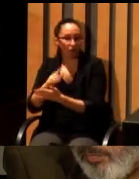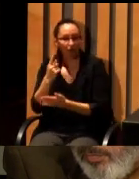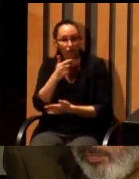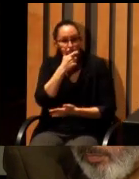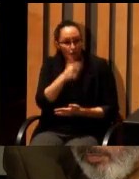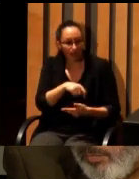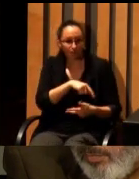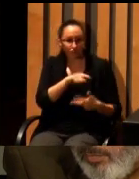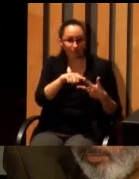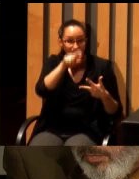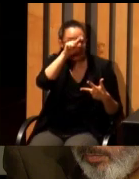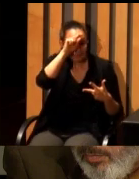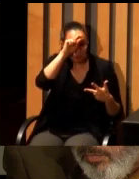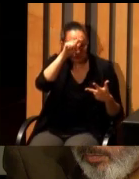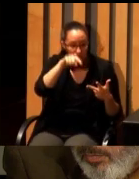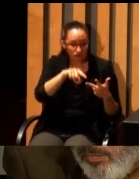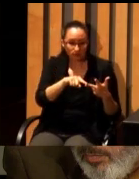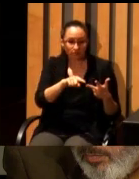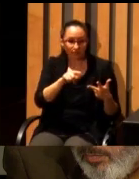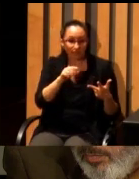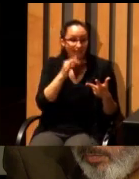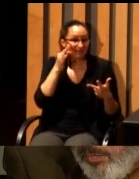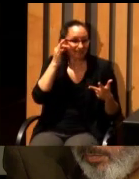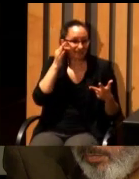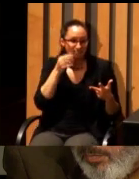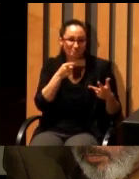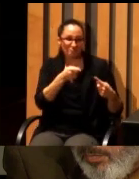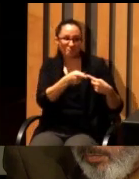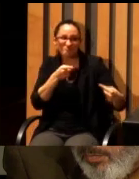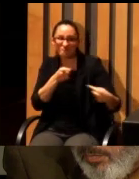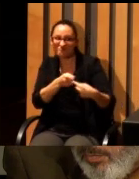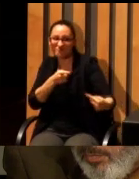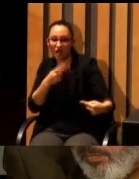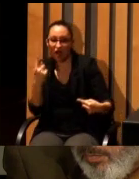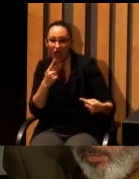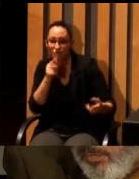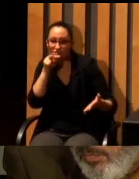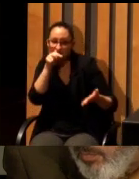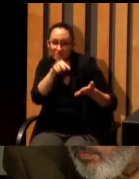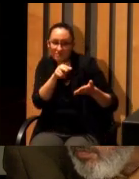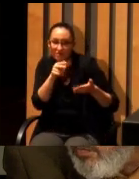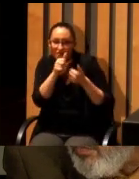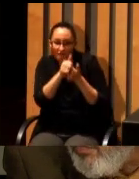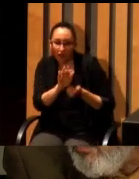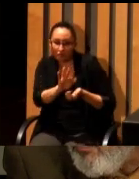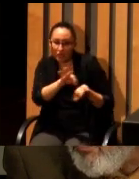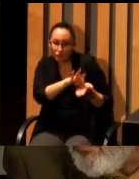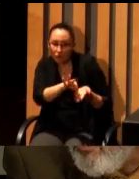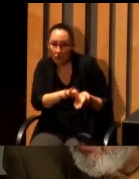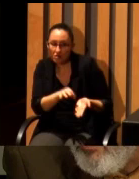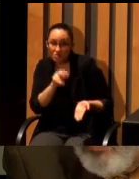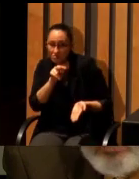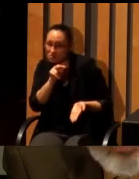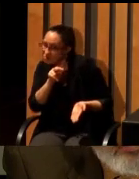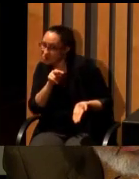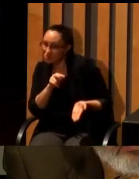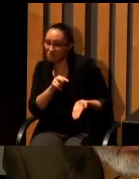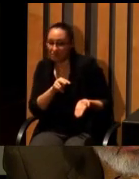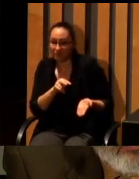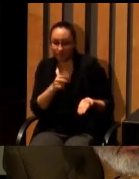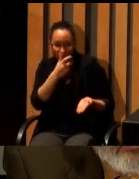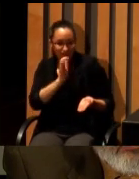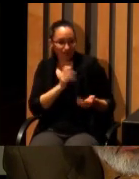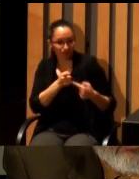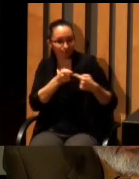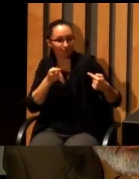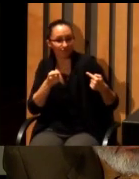Indians, our great local rivals, with enormous interest, if not always, great affection. The most common